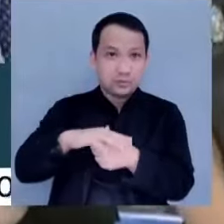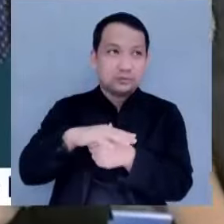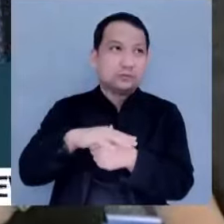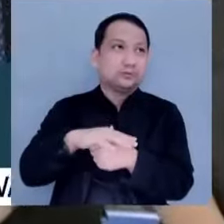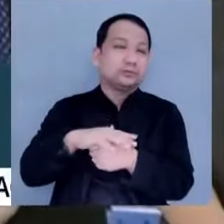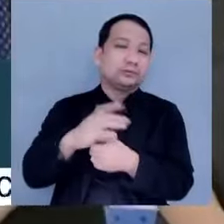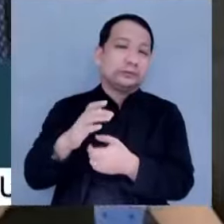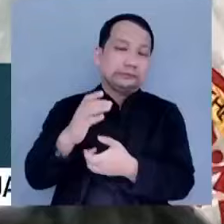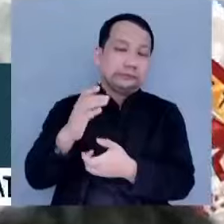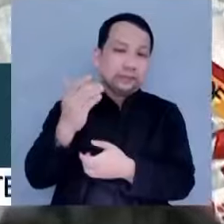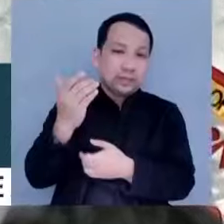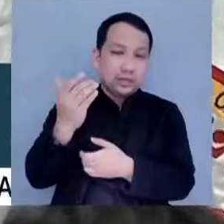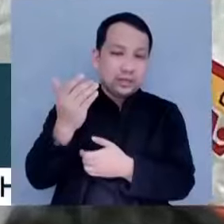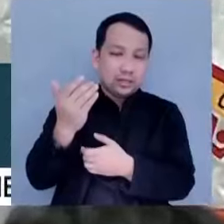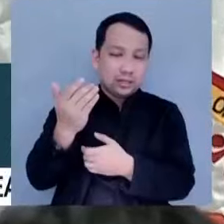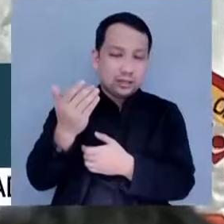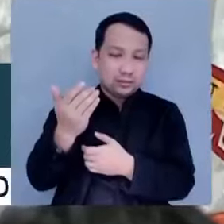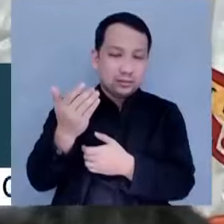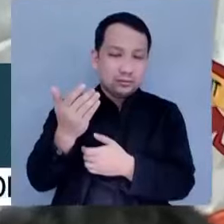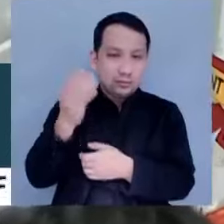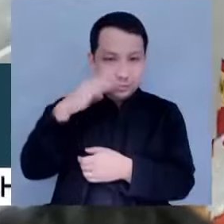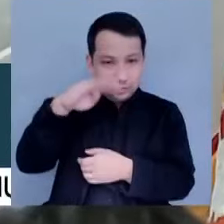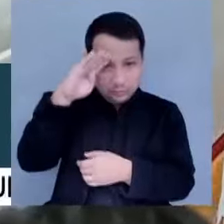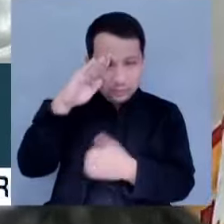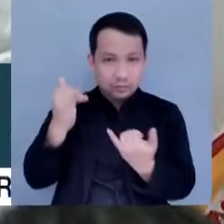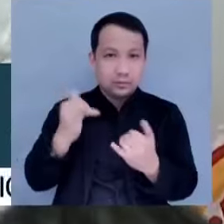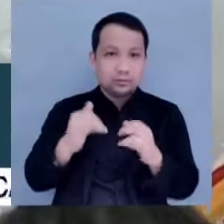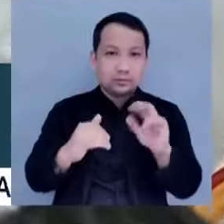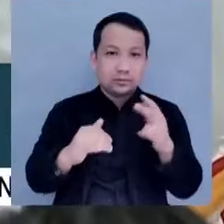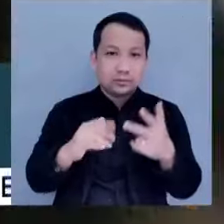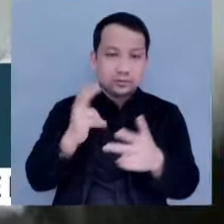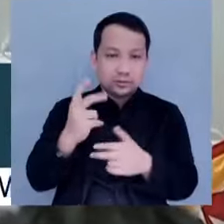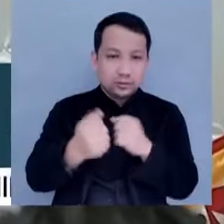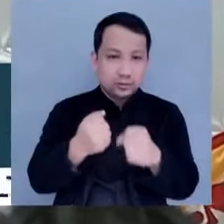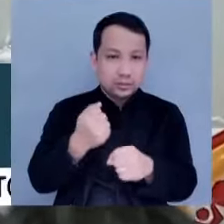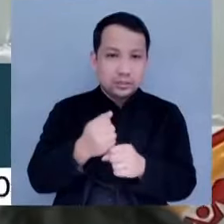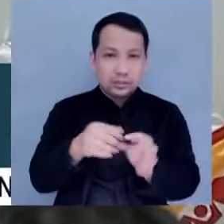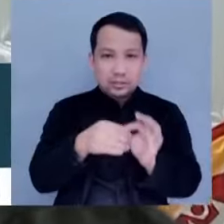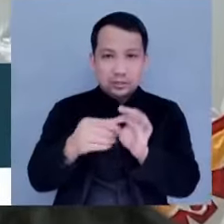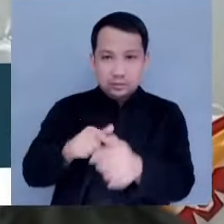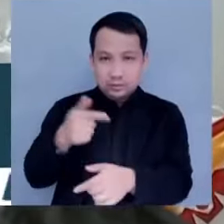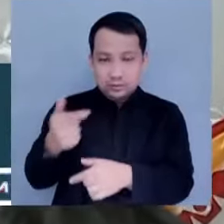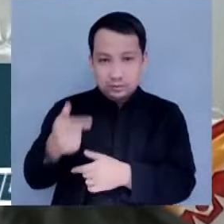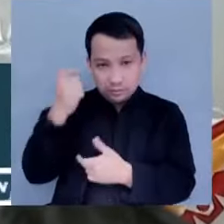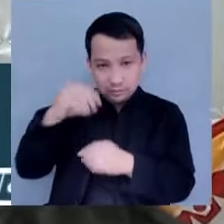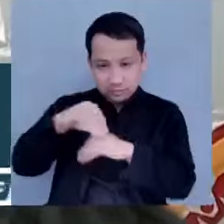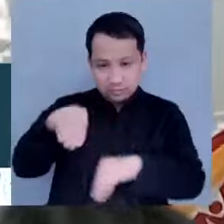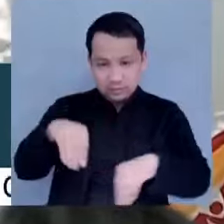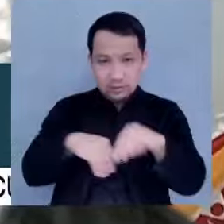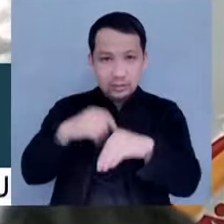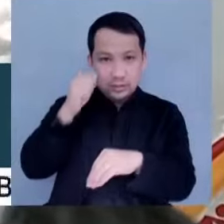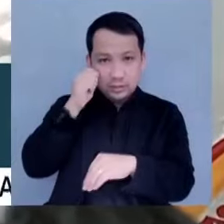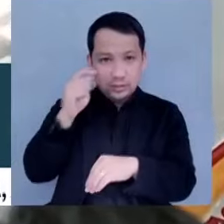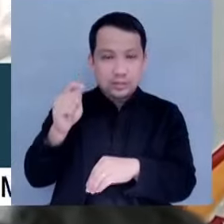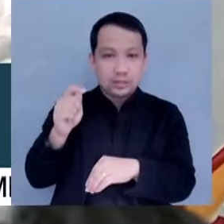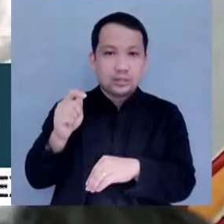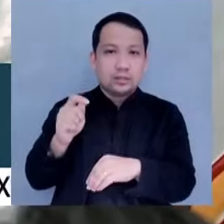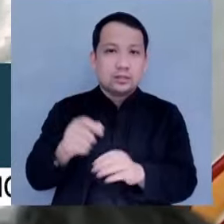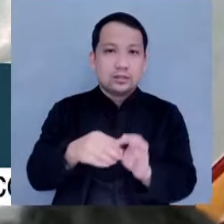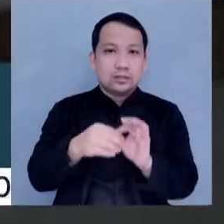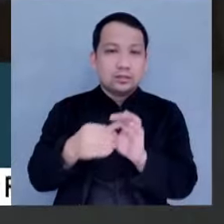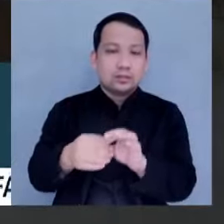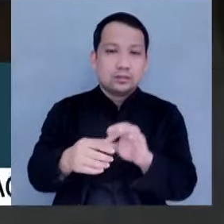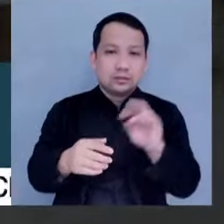He has stepped down as governor, with his vice governor, Asina Tolentino, replacing him as head of the Philippines' second